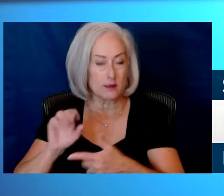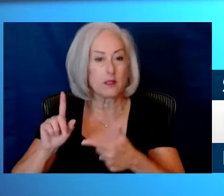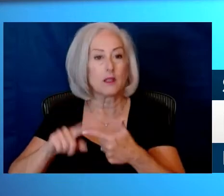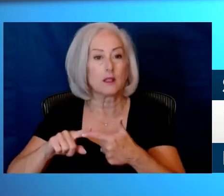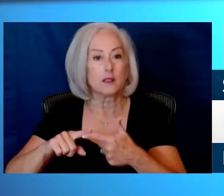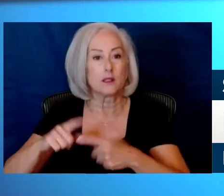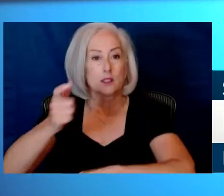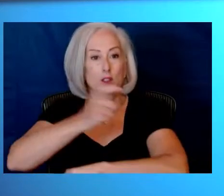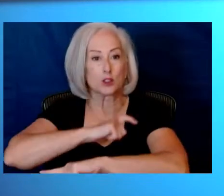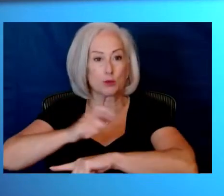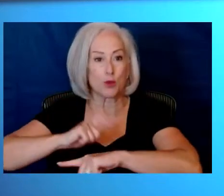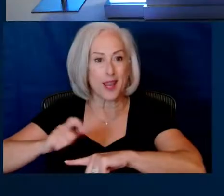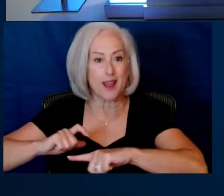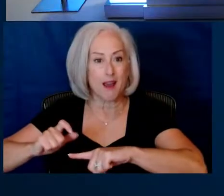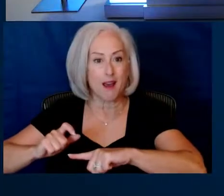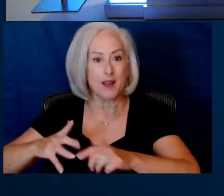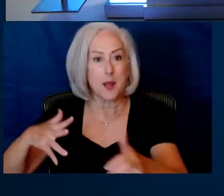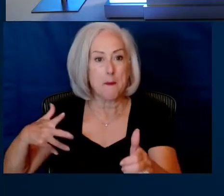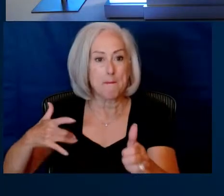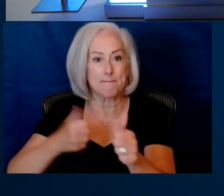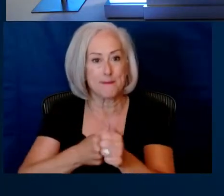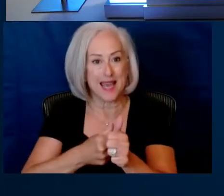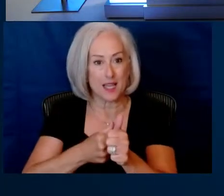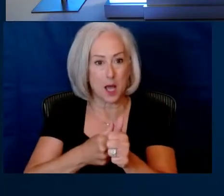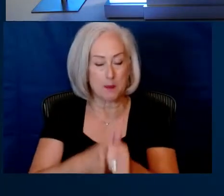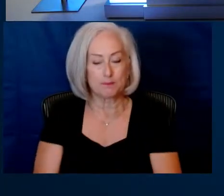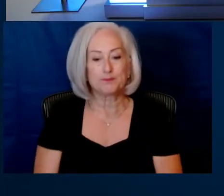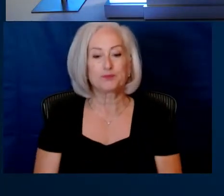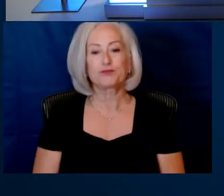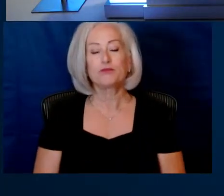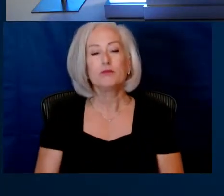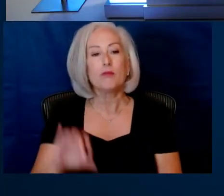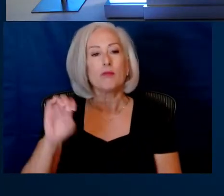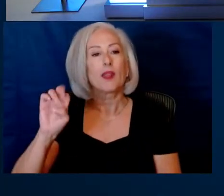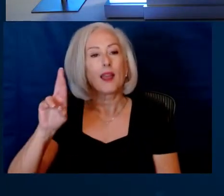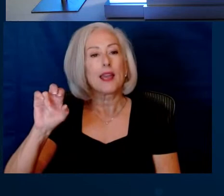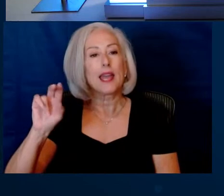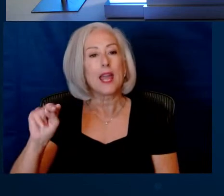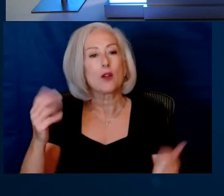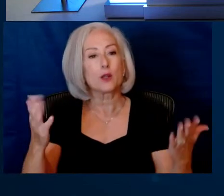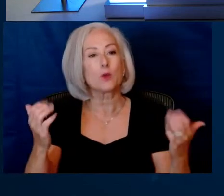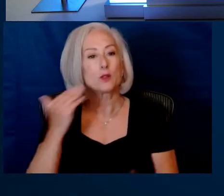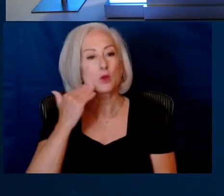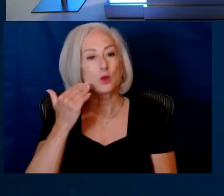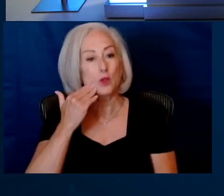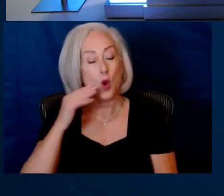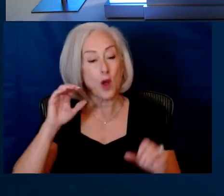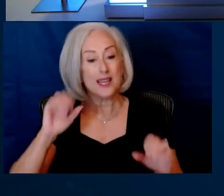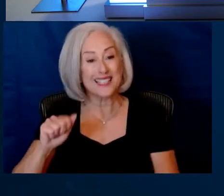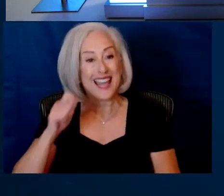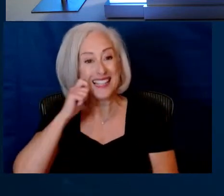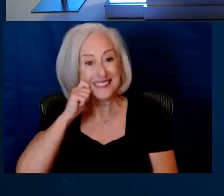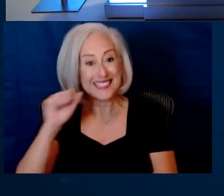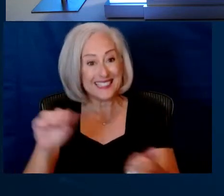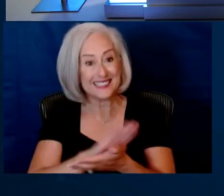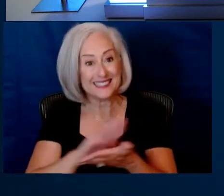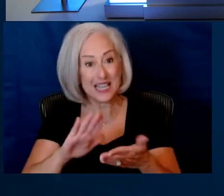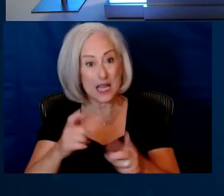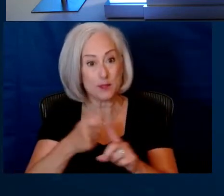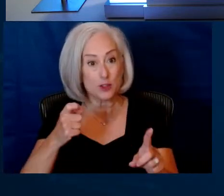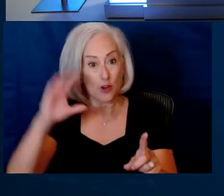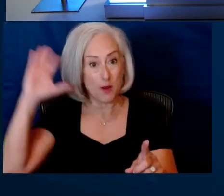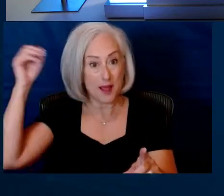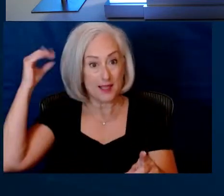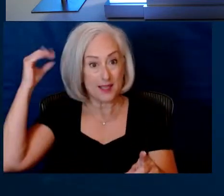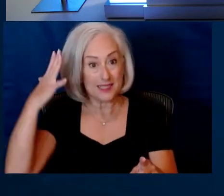my backup. So Aaron wants to know, can skin damage from sunburn ever be reversed even a little